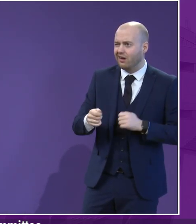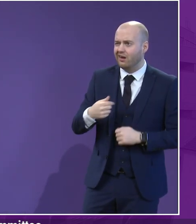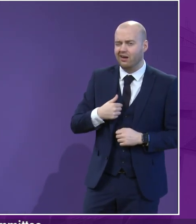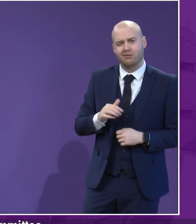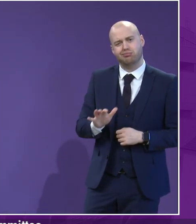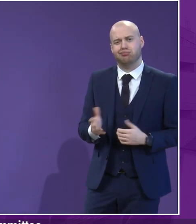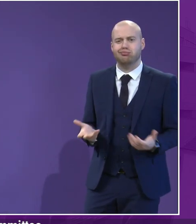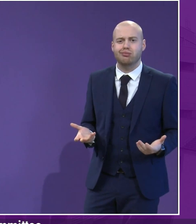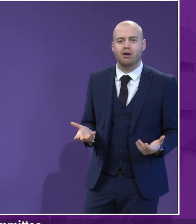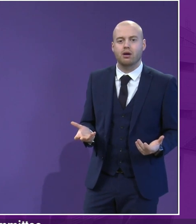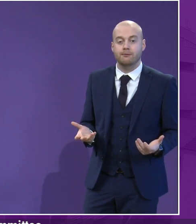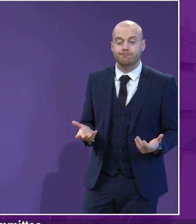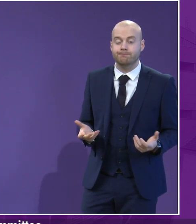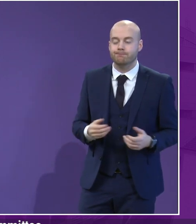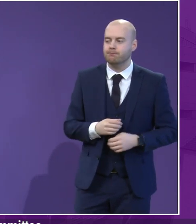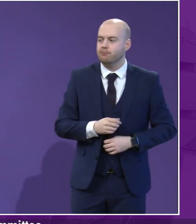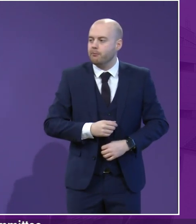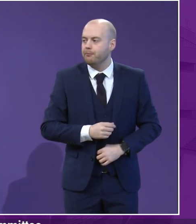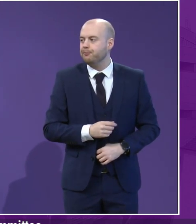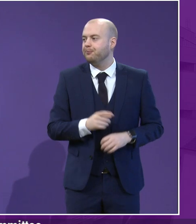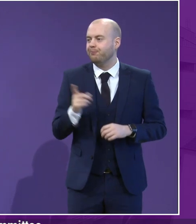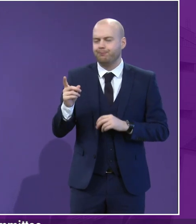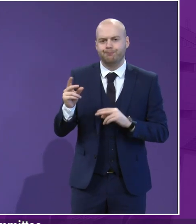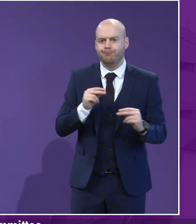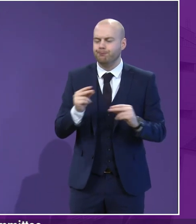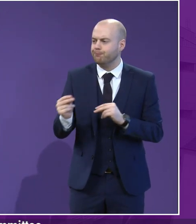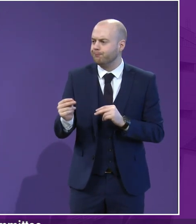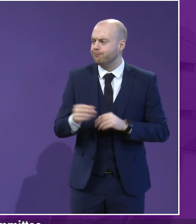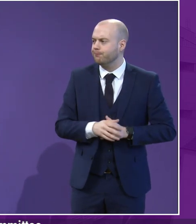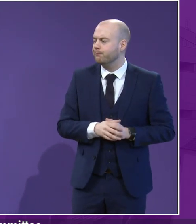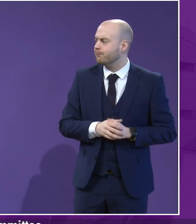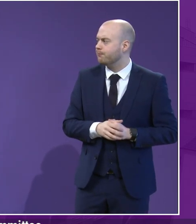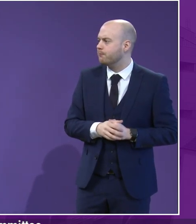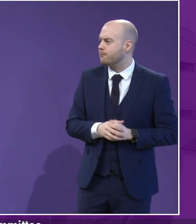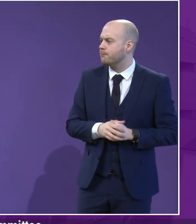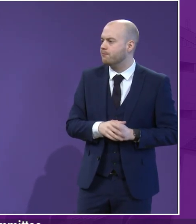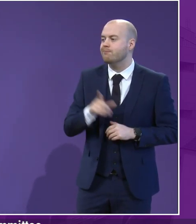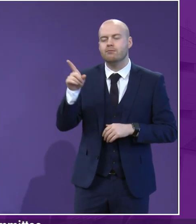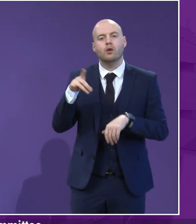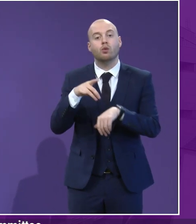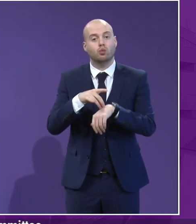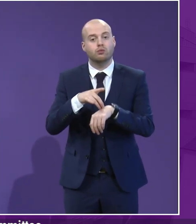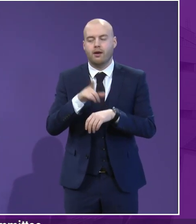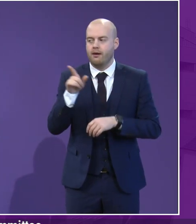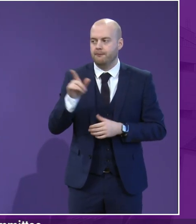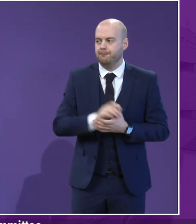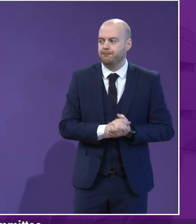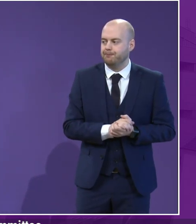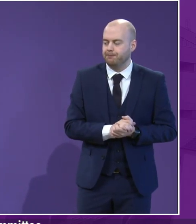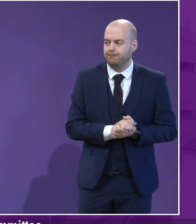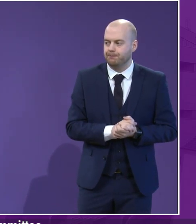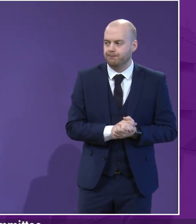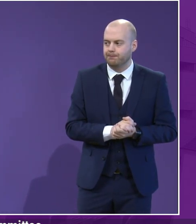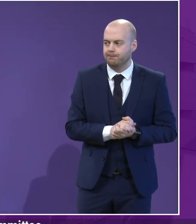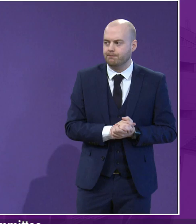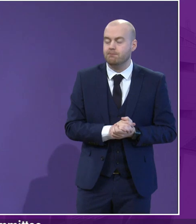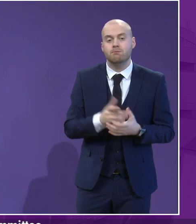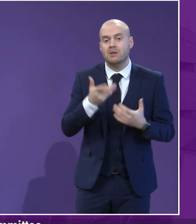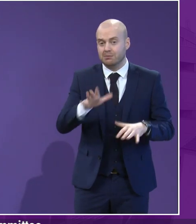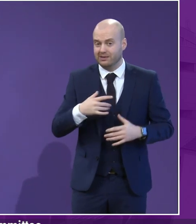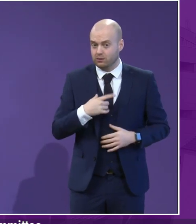how much the staff will want to move in terms of how much our student services department want them to move, can be quite challenging. And that's something we're trying to work